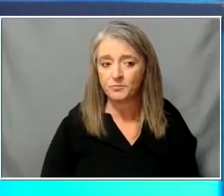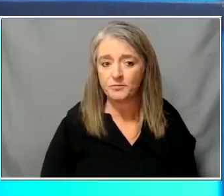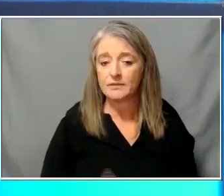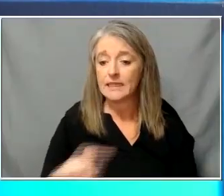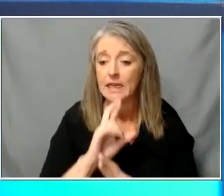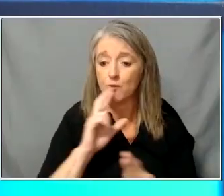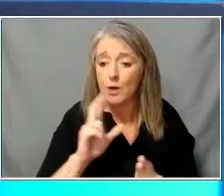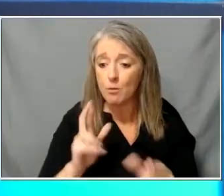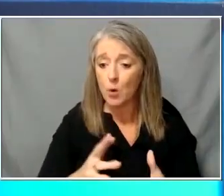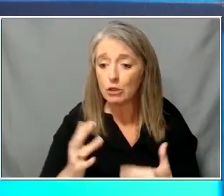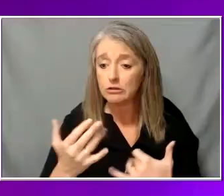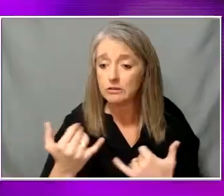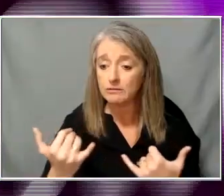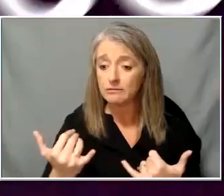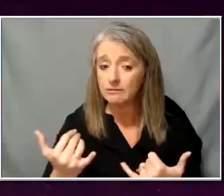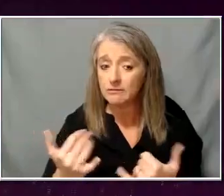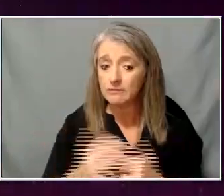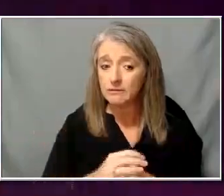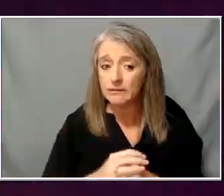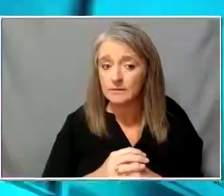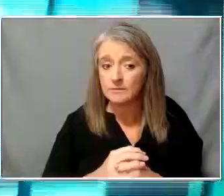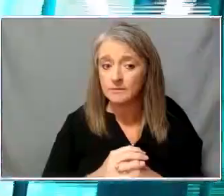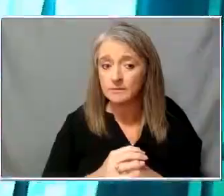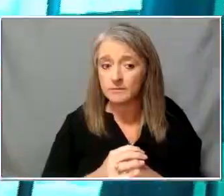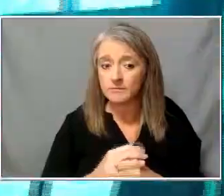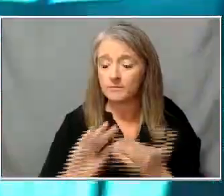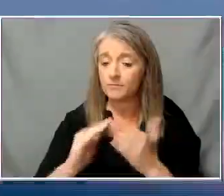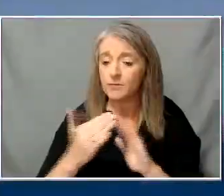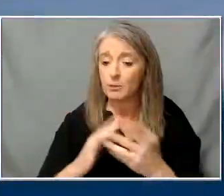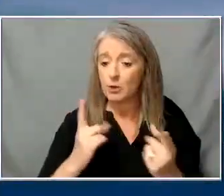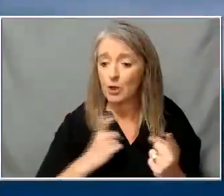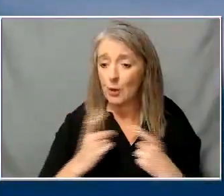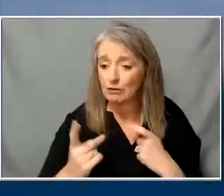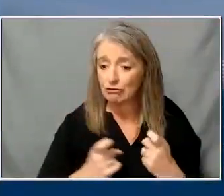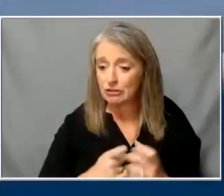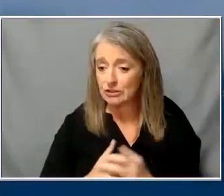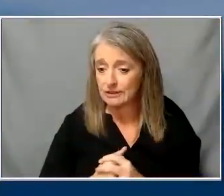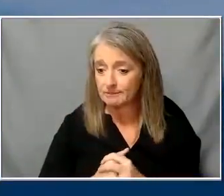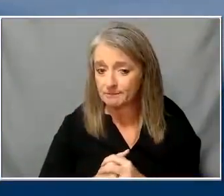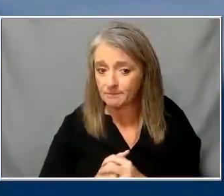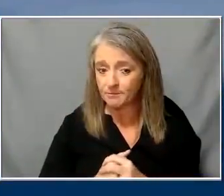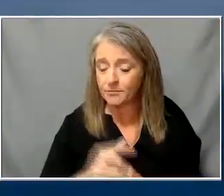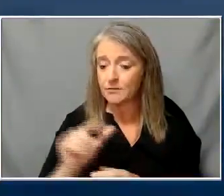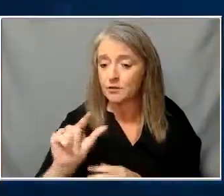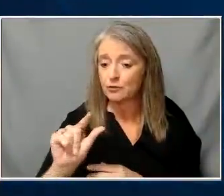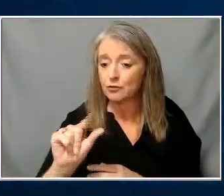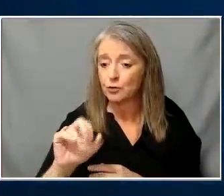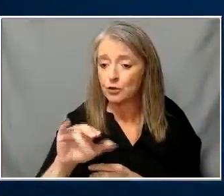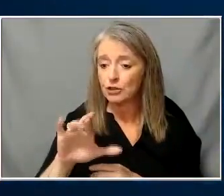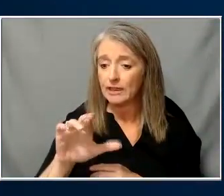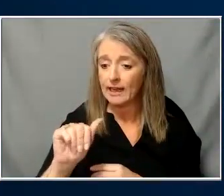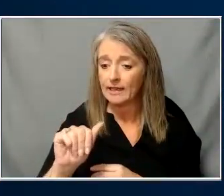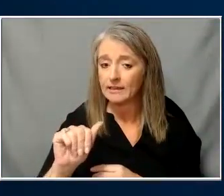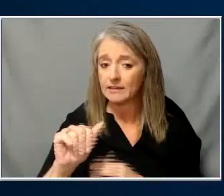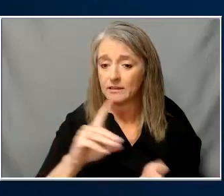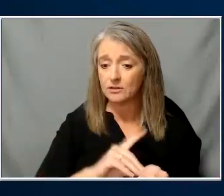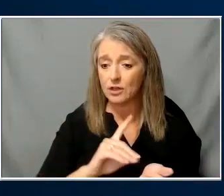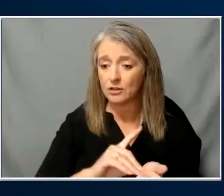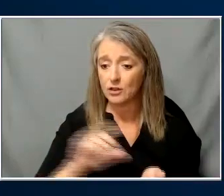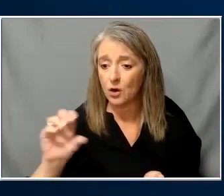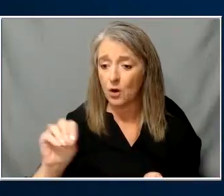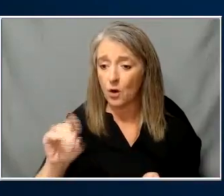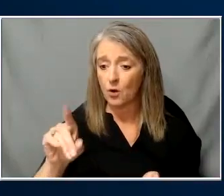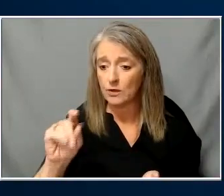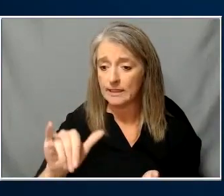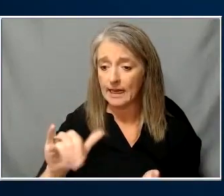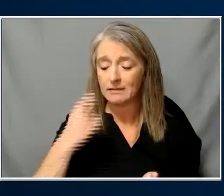today. Well, then let's get to some good community questions. Georgie Ann has a question. Dr. Ade, have you heard about recent research